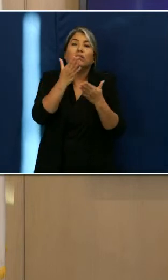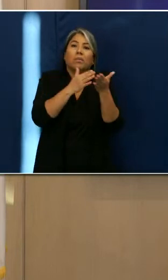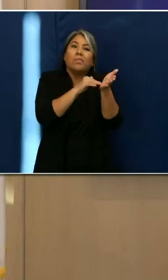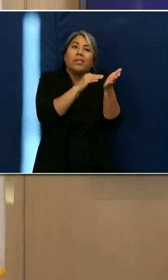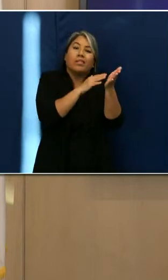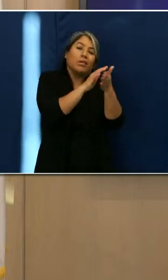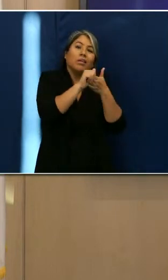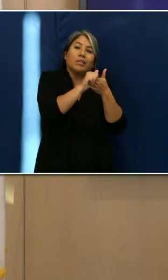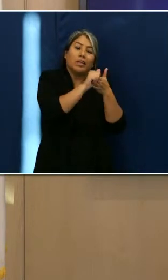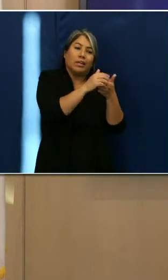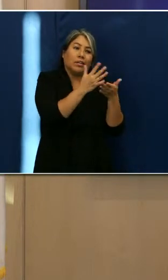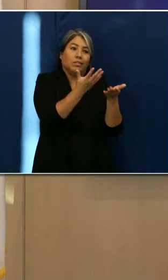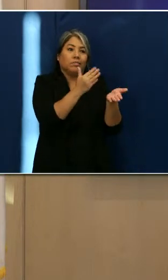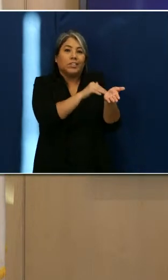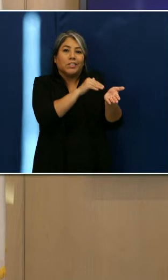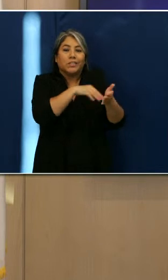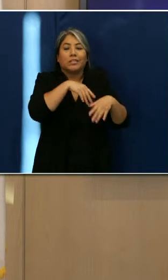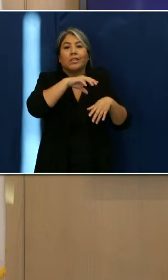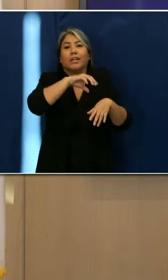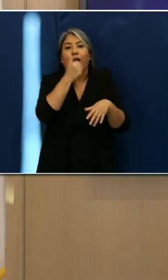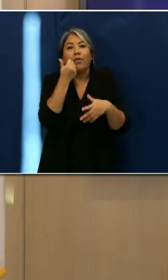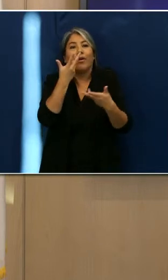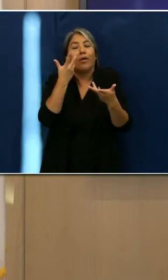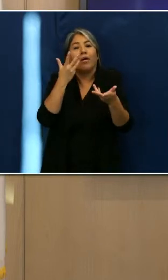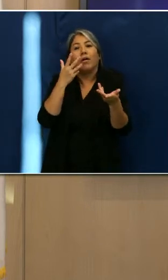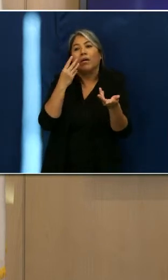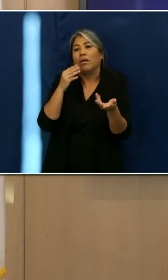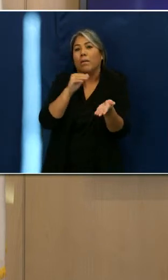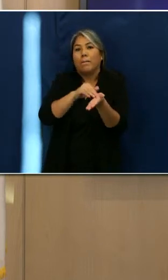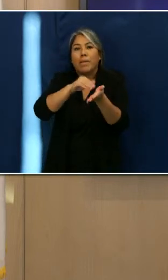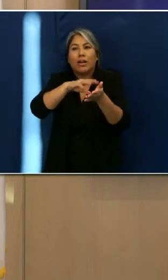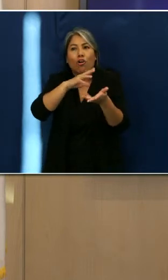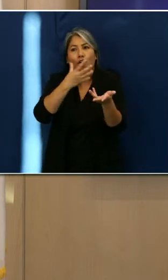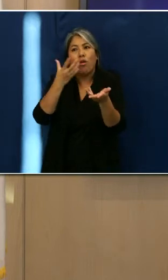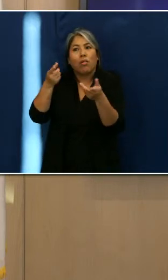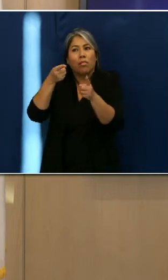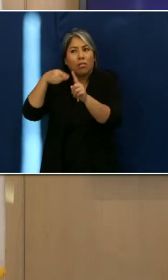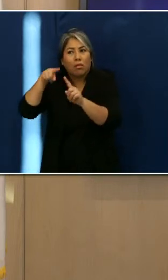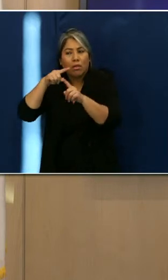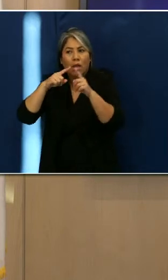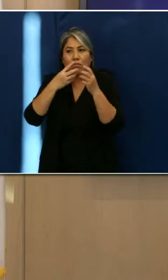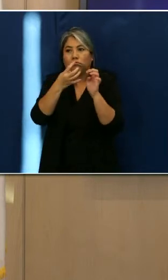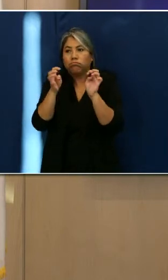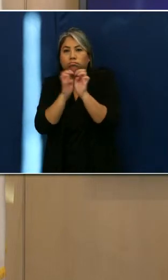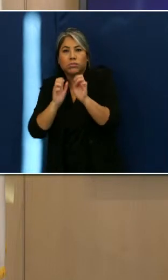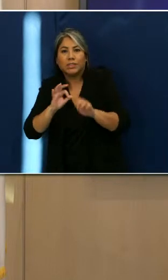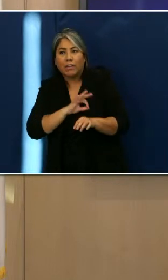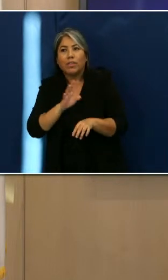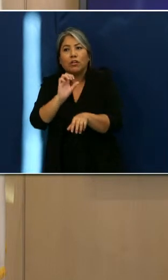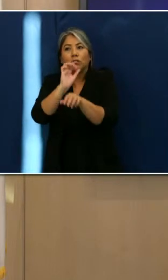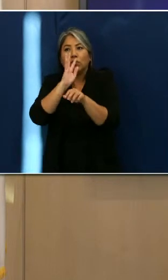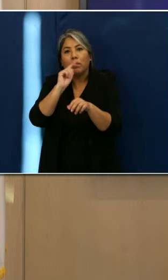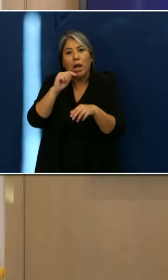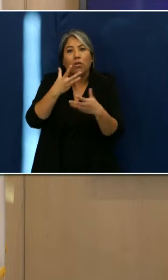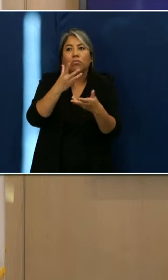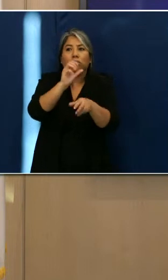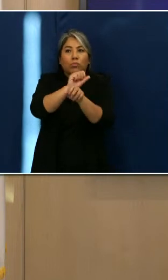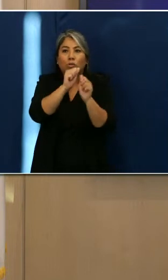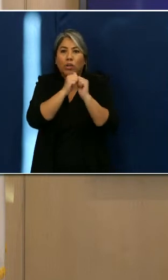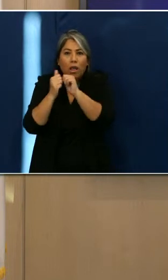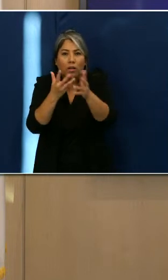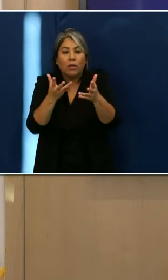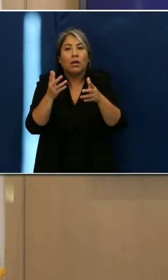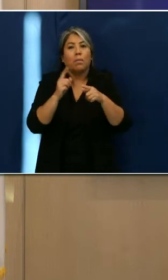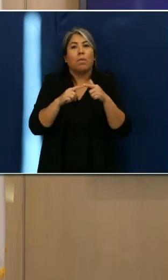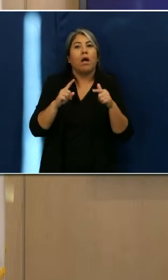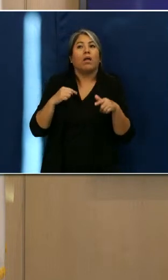physicians, intensivists, and medical ethicists at each of the hospitals have also talked about. But we don't want to get there. We want to actually do the things